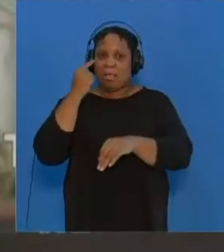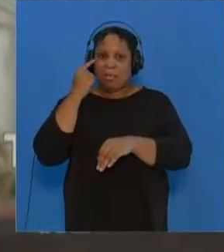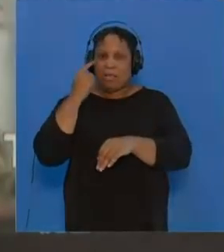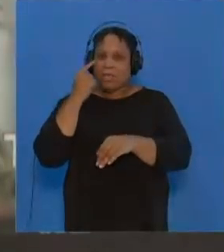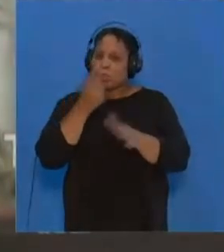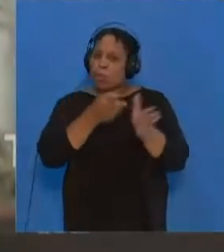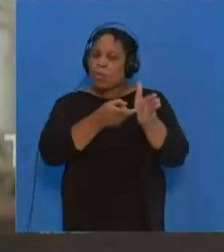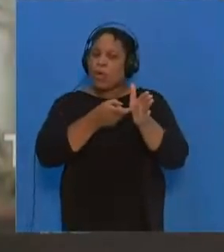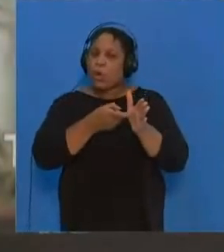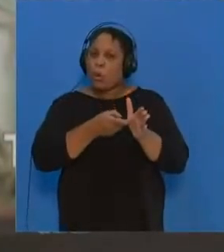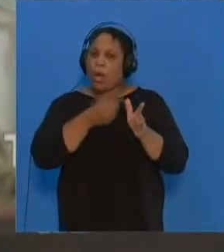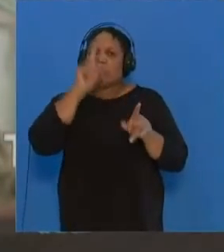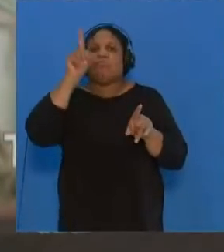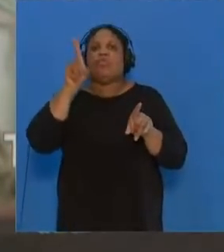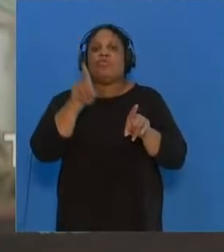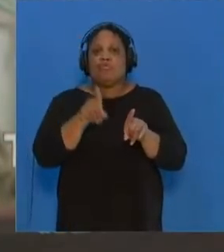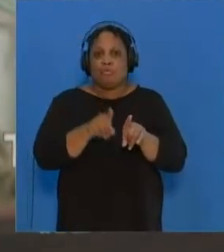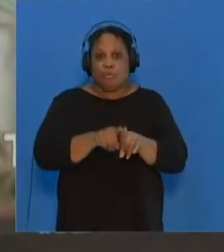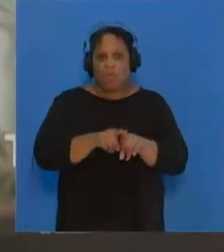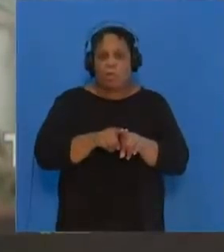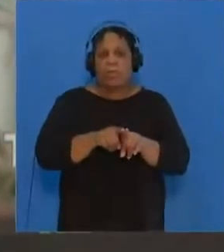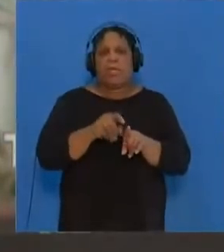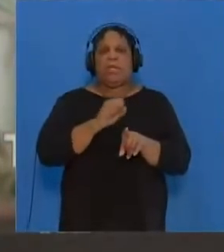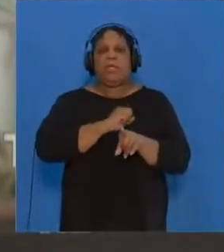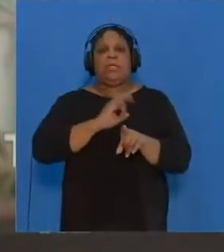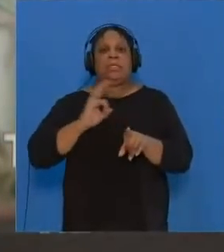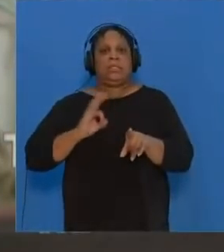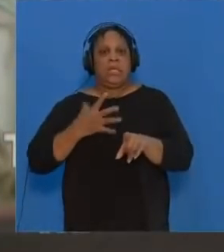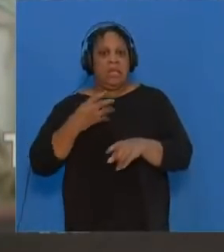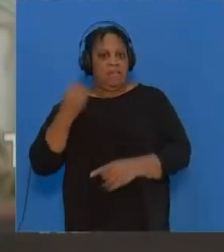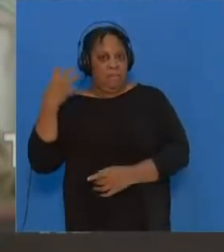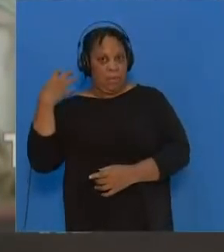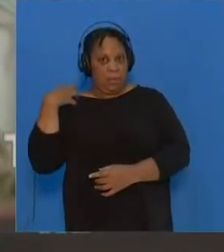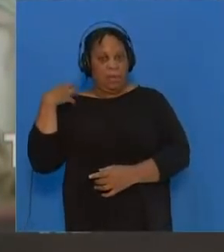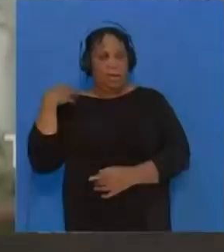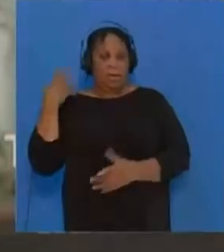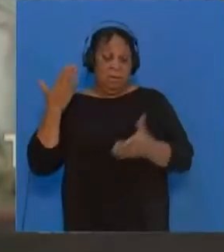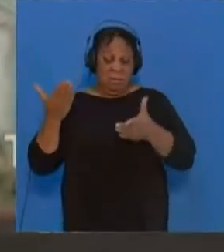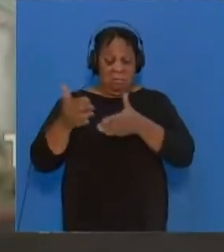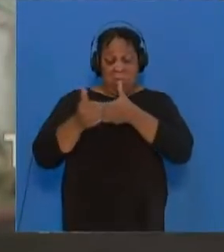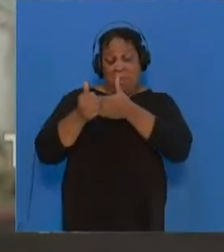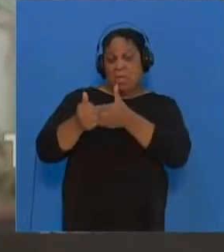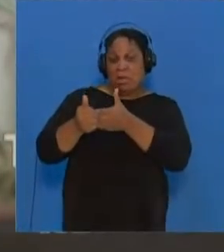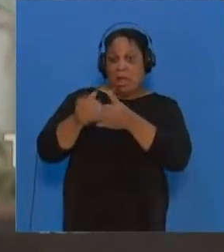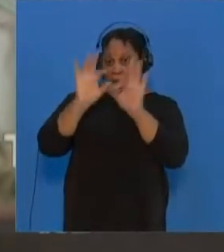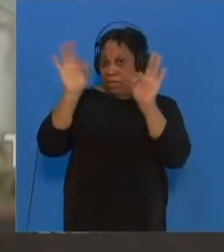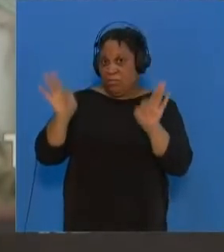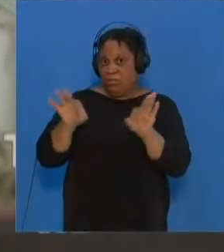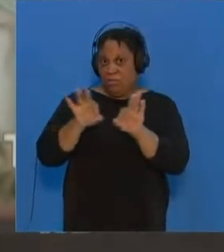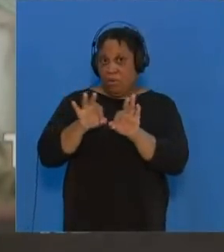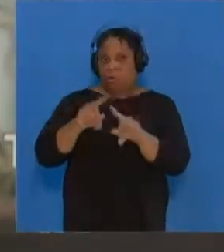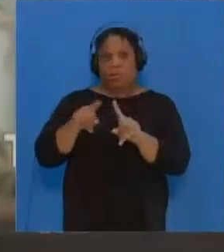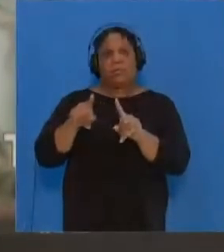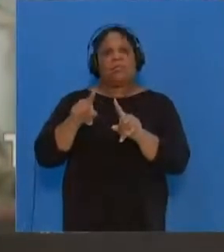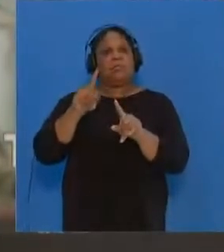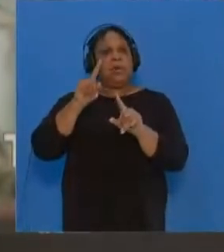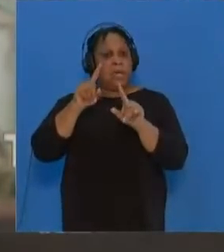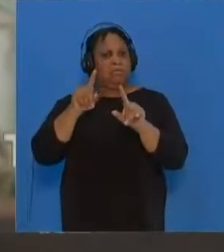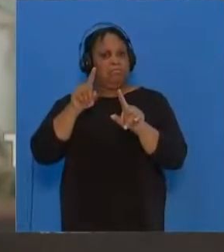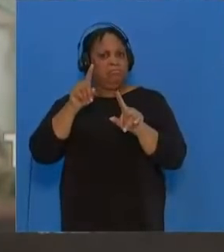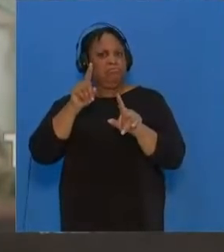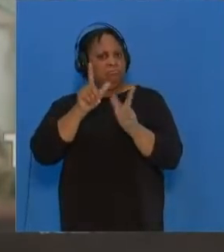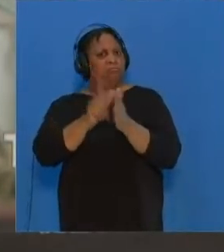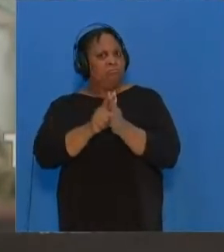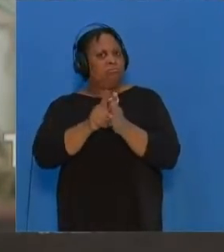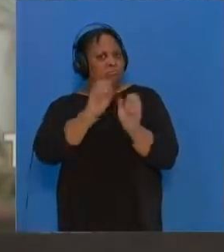what they require is agreement of the employee and the employer. There may be guidance forms, but the law, I think, is rather clear. I